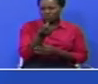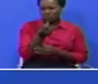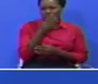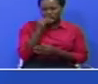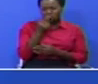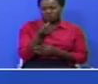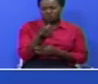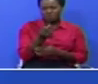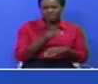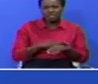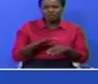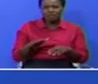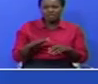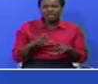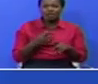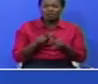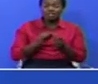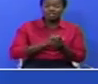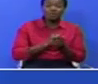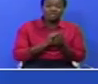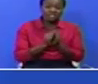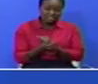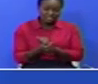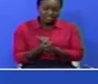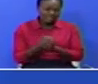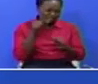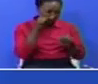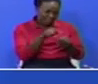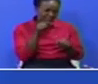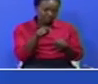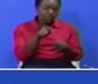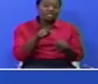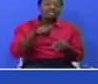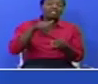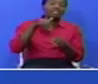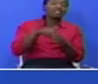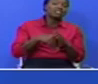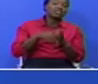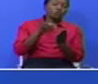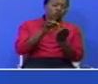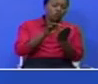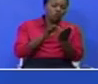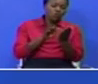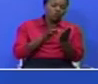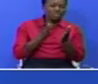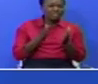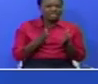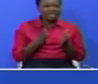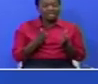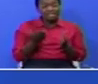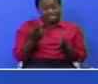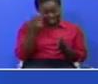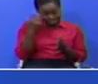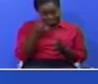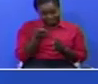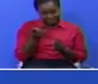but it seems they were shifting blame to the ministry's internal auditor, whom they refused, or rather there's a question